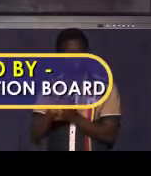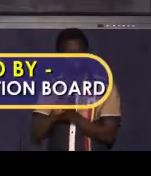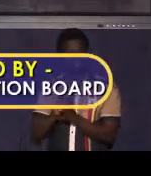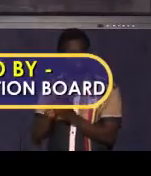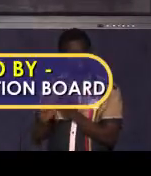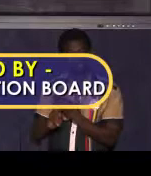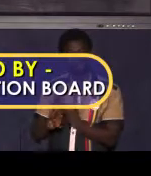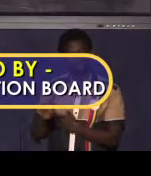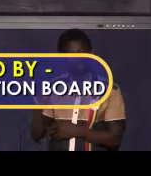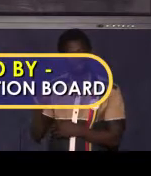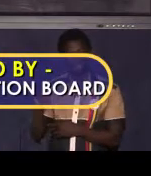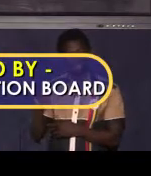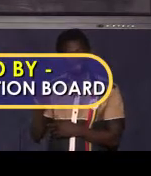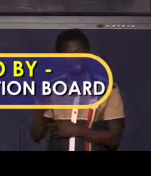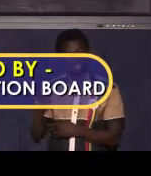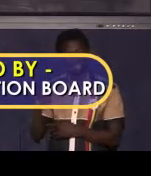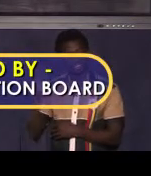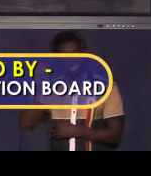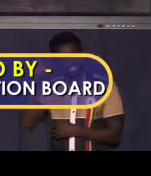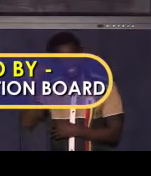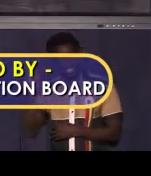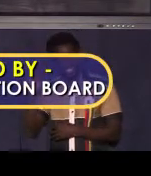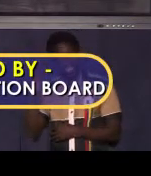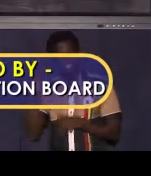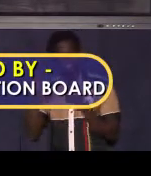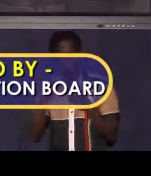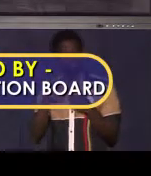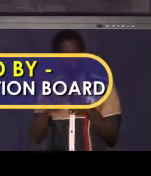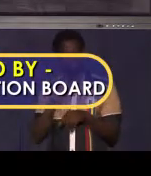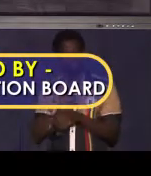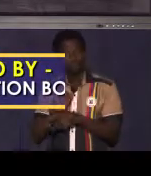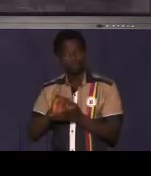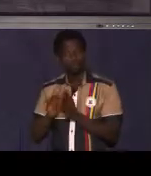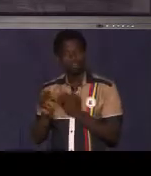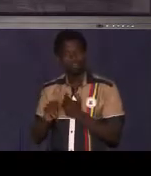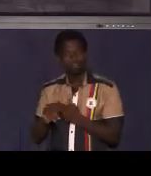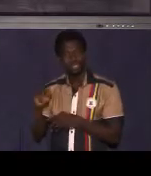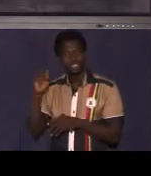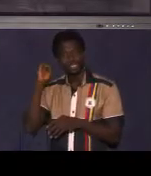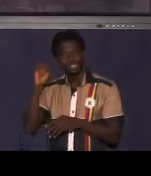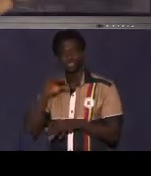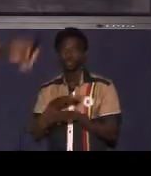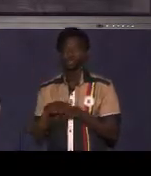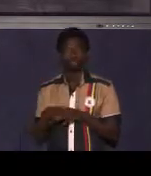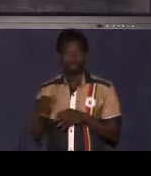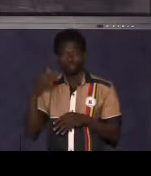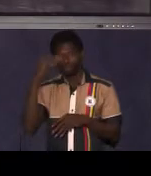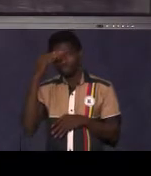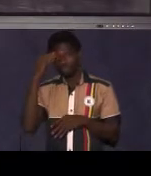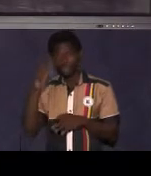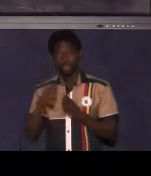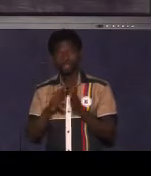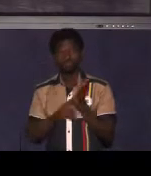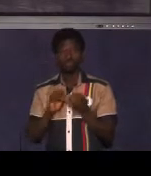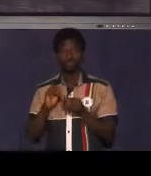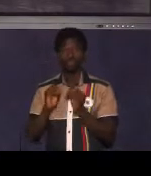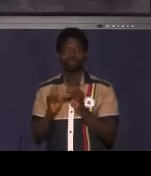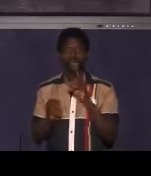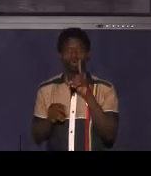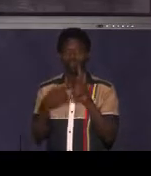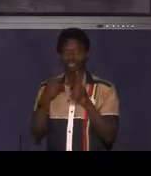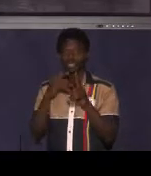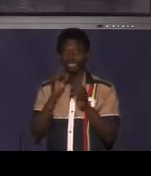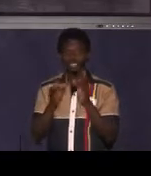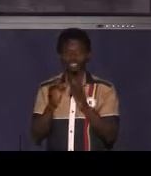work. Doesn't he? He goes to work. Doesn't he? Don't forget, rule number 1